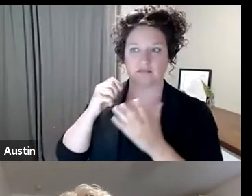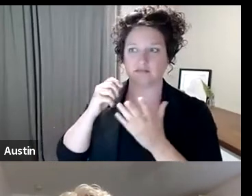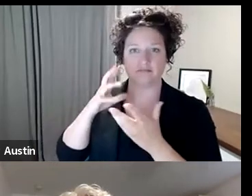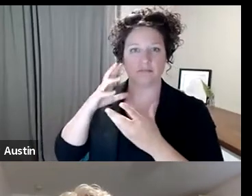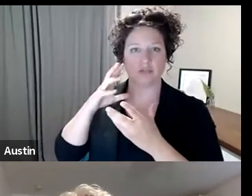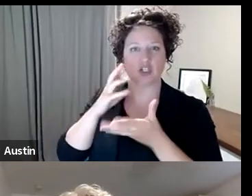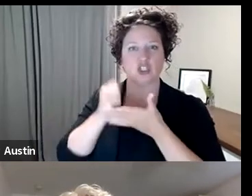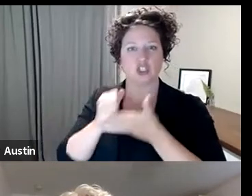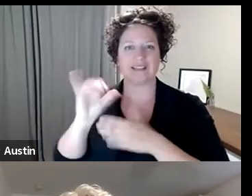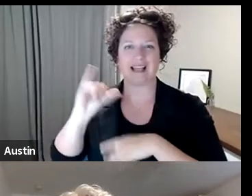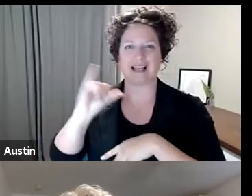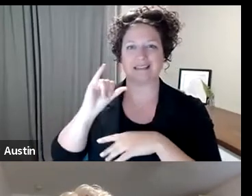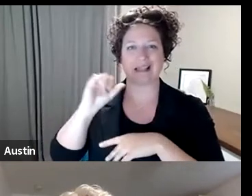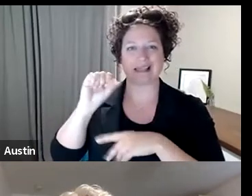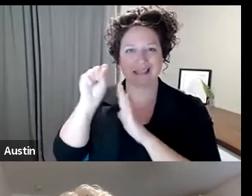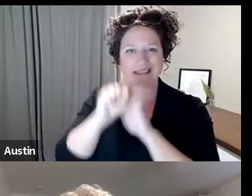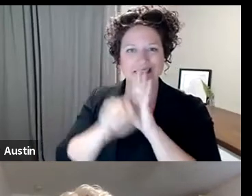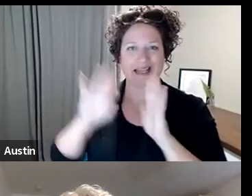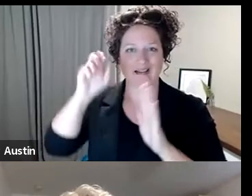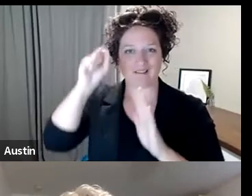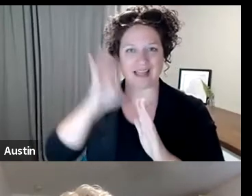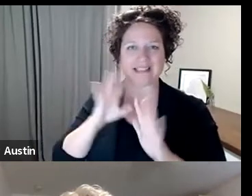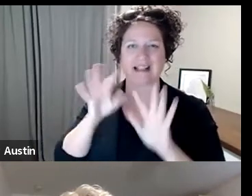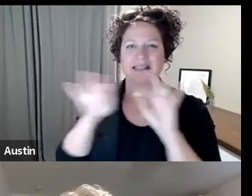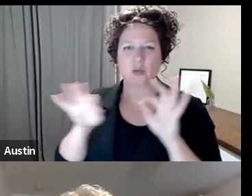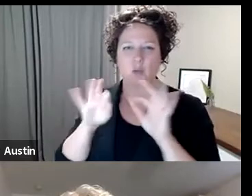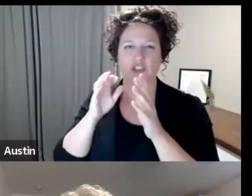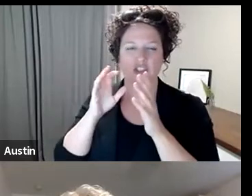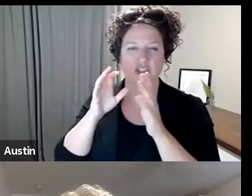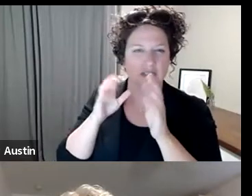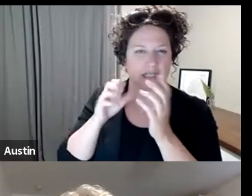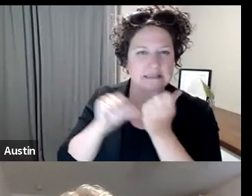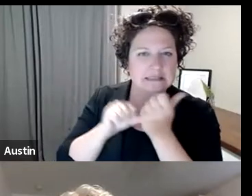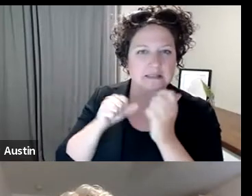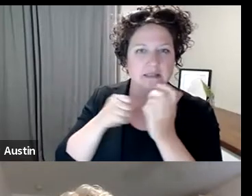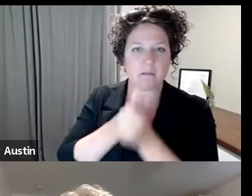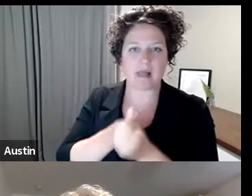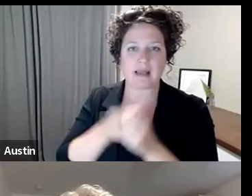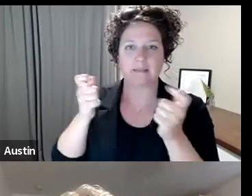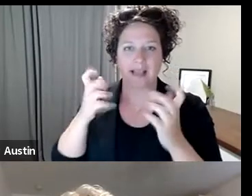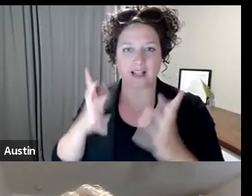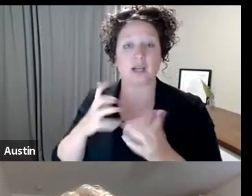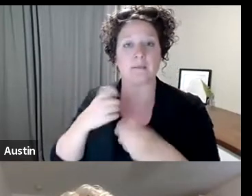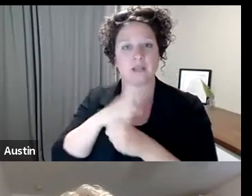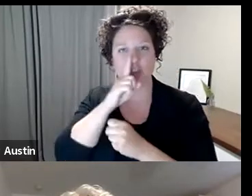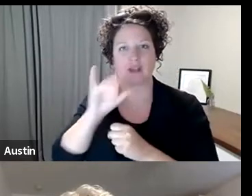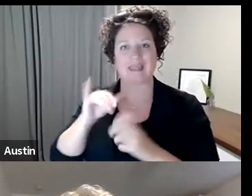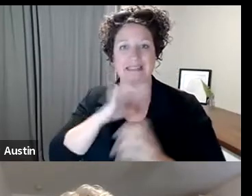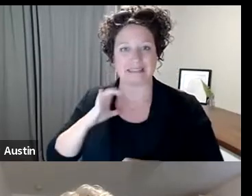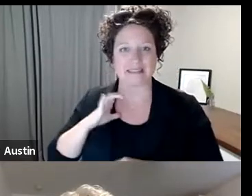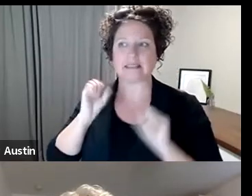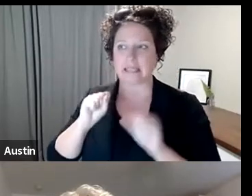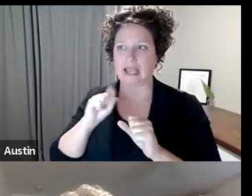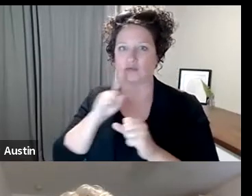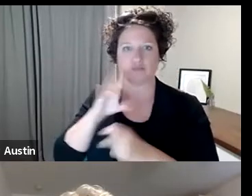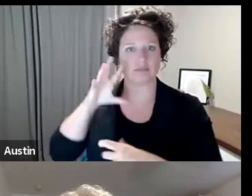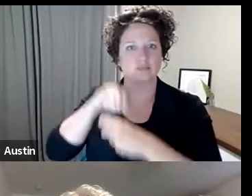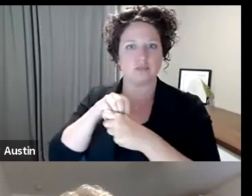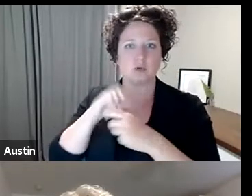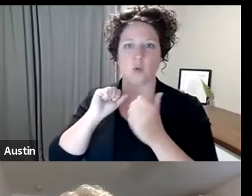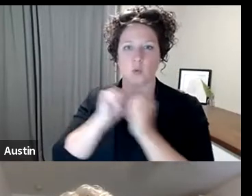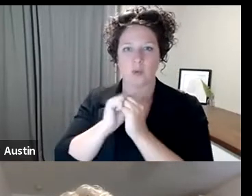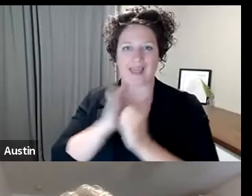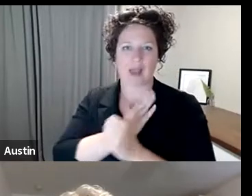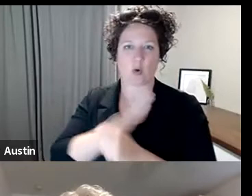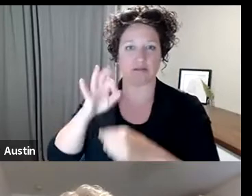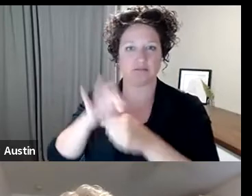Alaska Elections Language Assistance Compliance Manager, ensuring citizens can more fully participate in our democracy in their